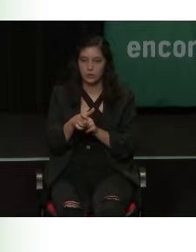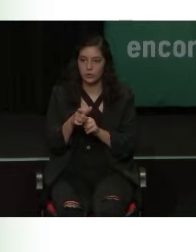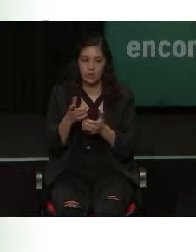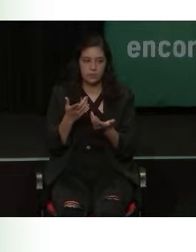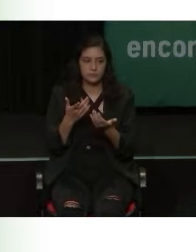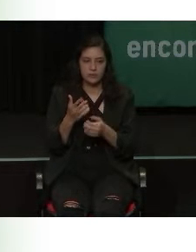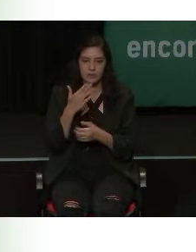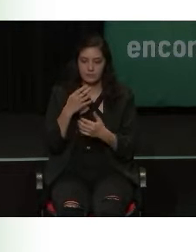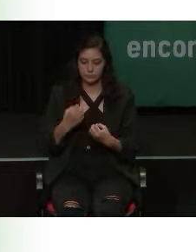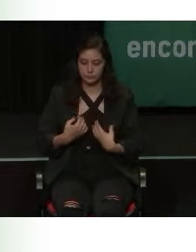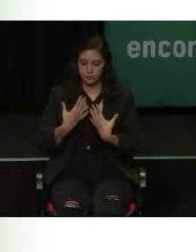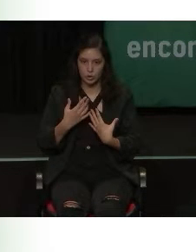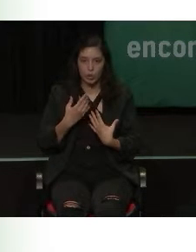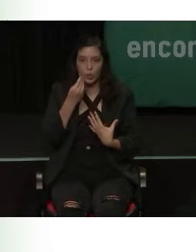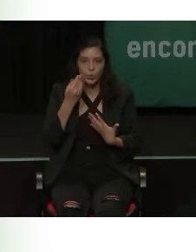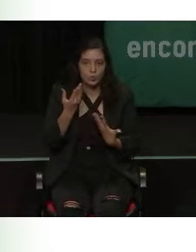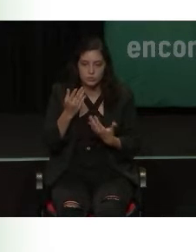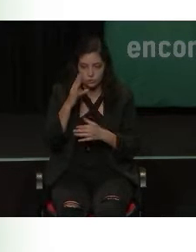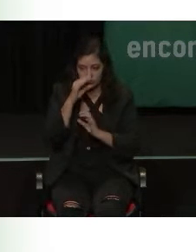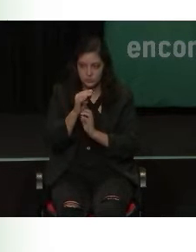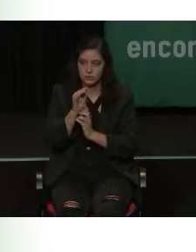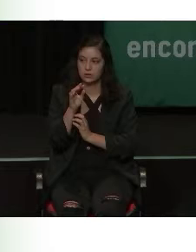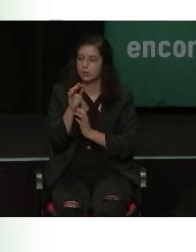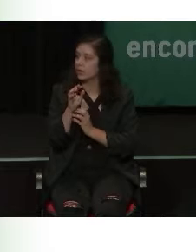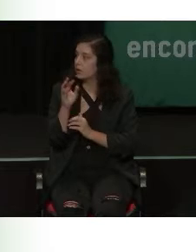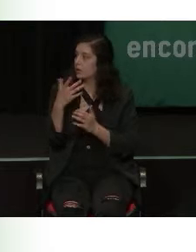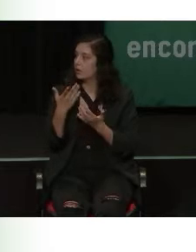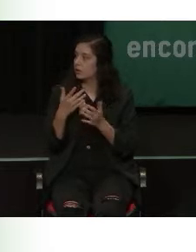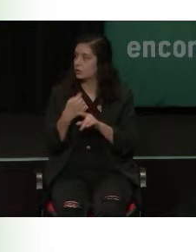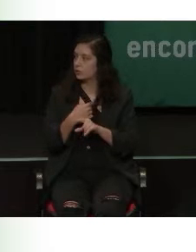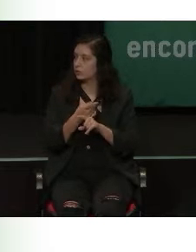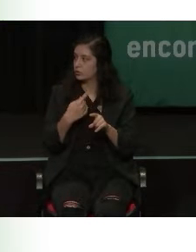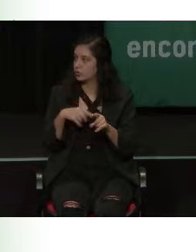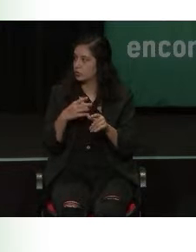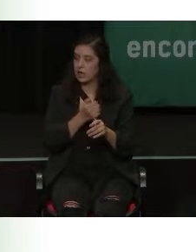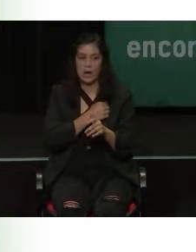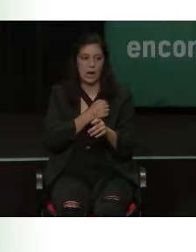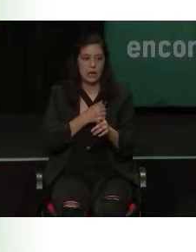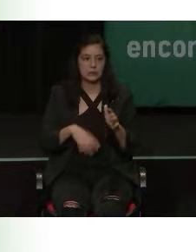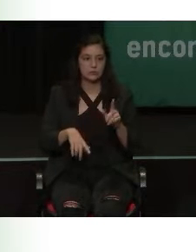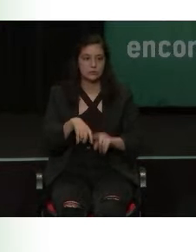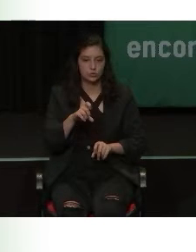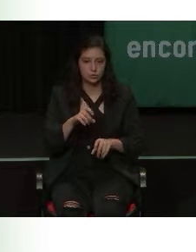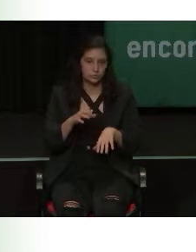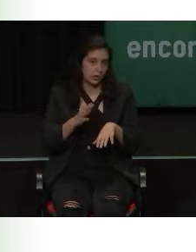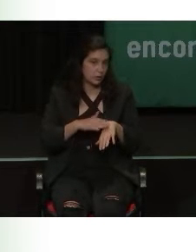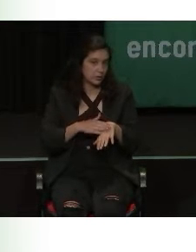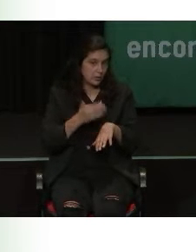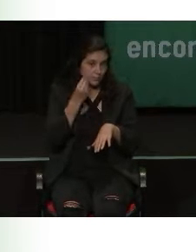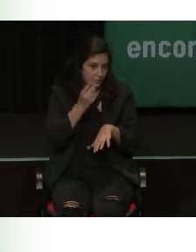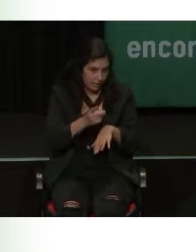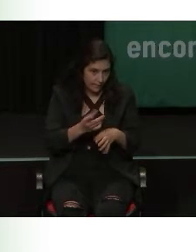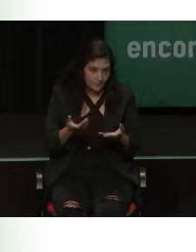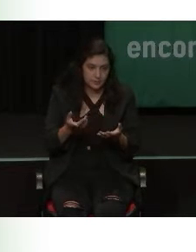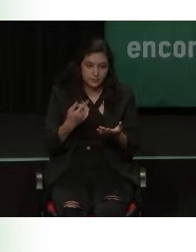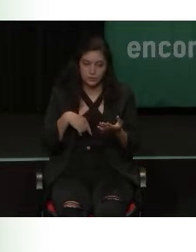unknown reality. We weren't sure about the virus. So one of the factors that contributed for us to stay at home